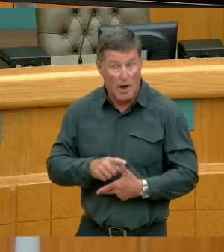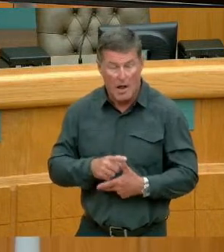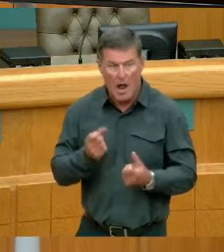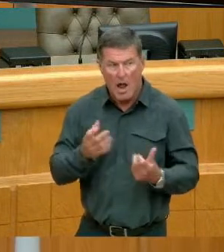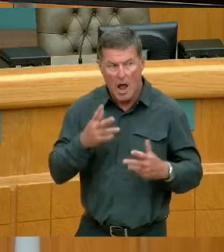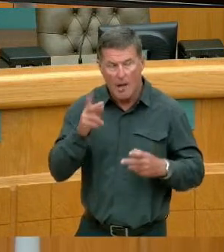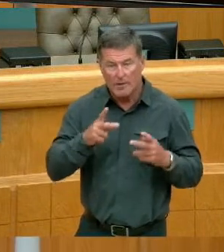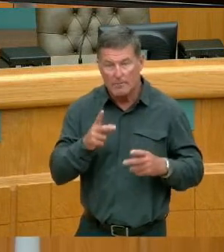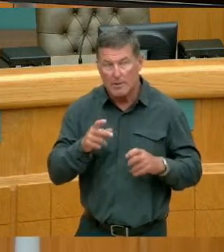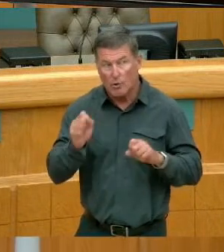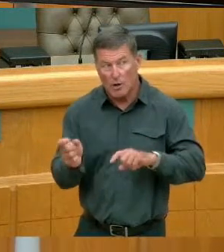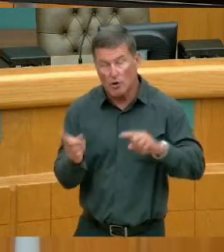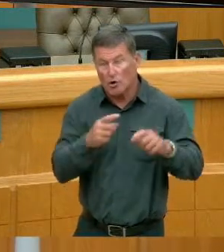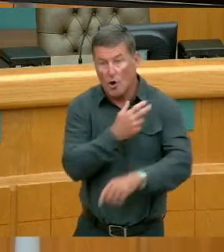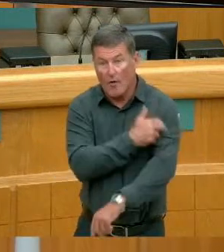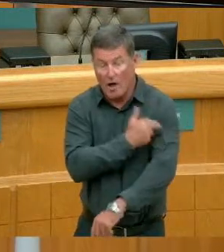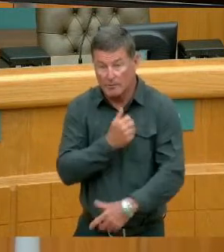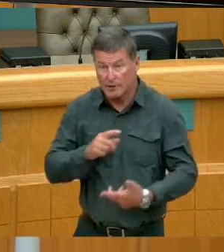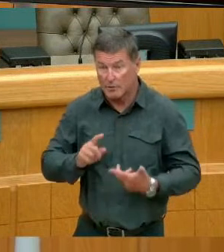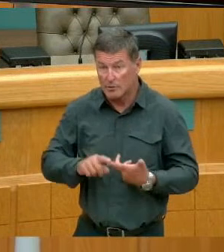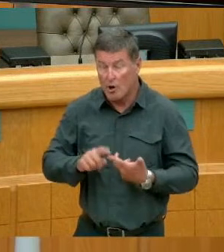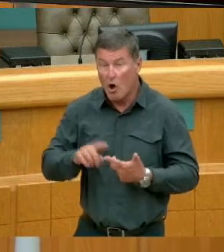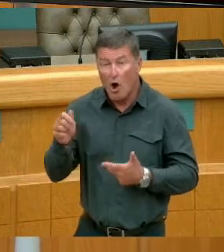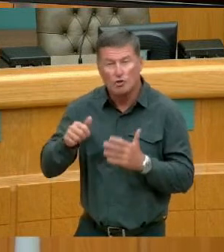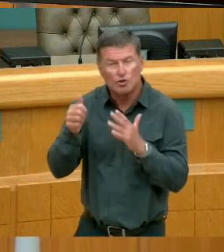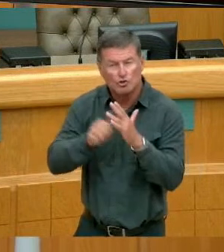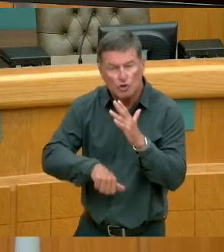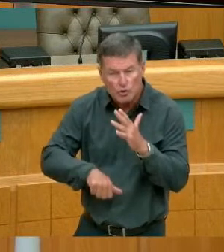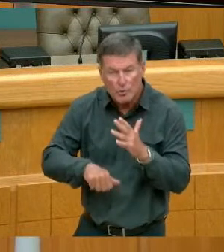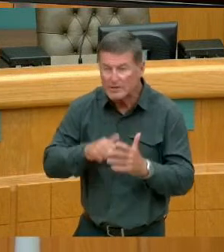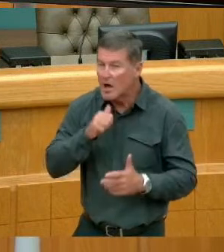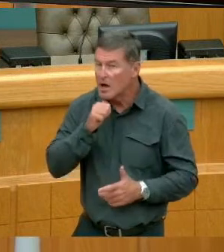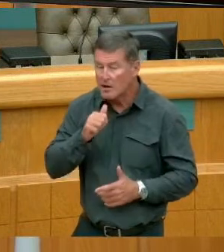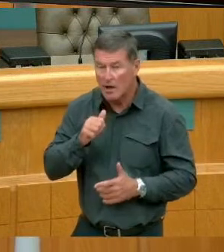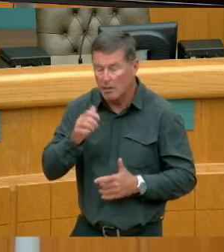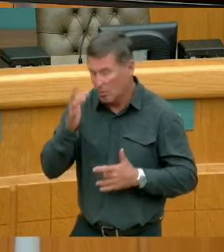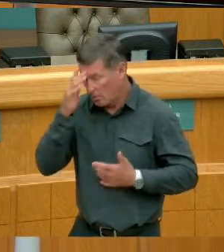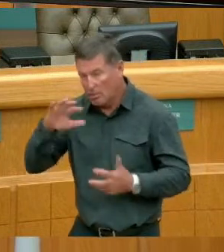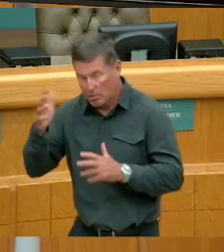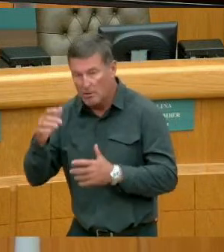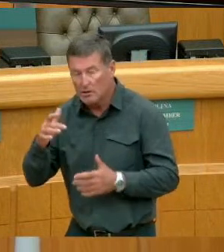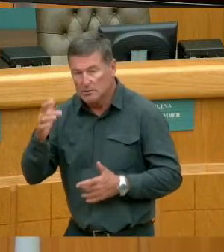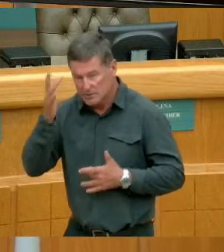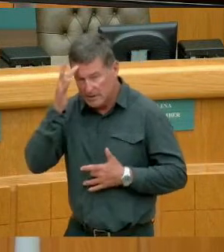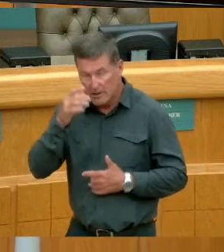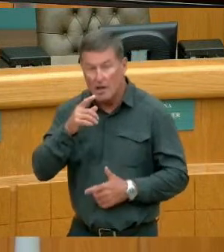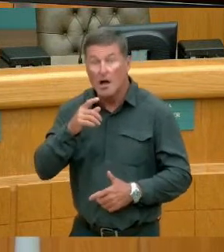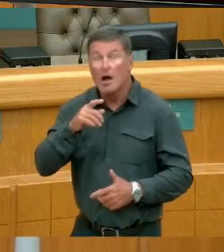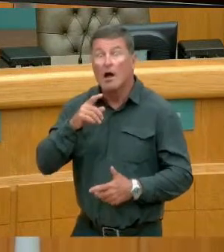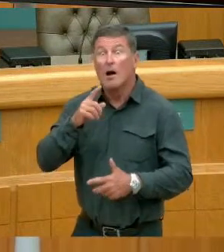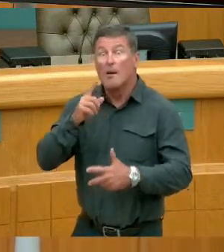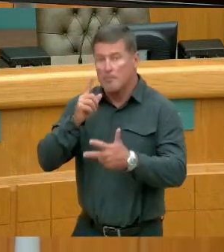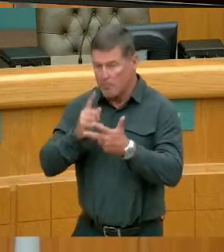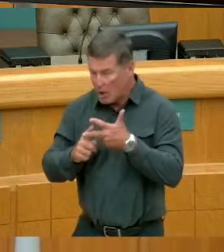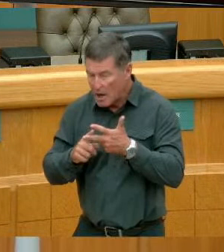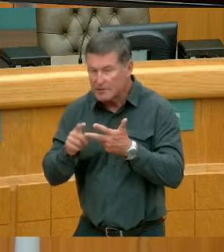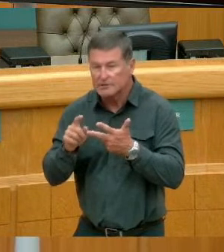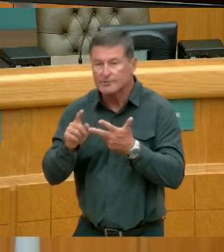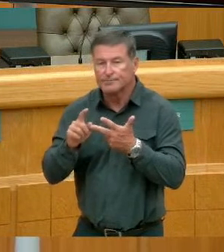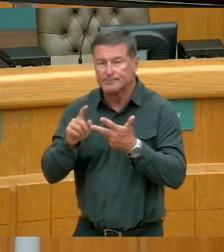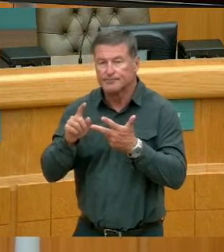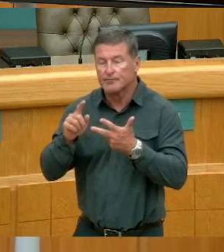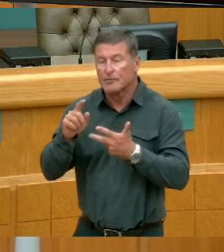elective procedures. The second is beaches, beach access, and of course, the July 4th weekend. And the third